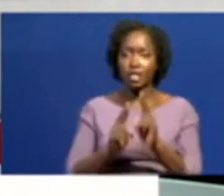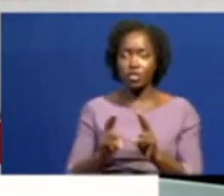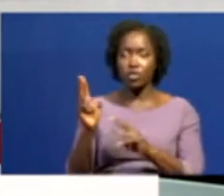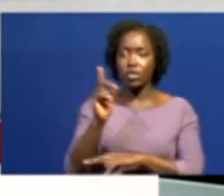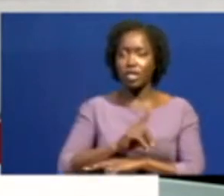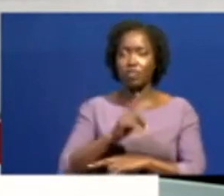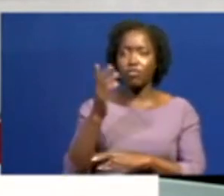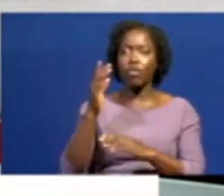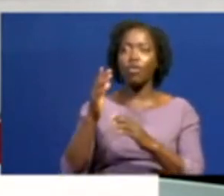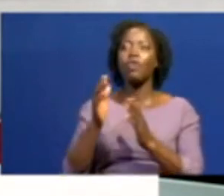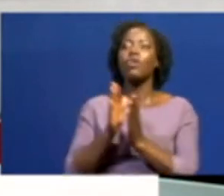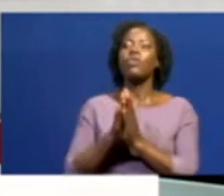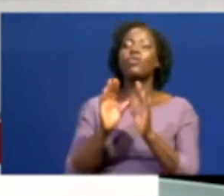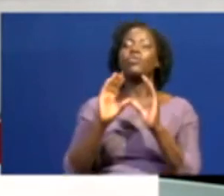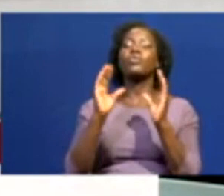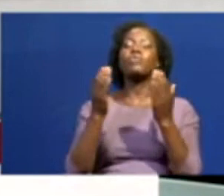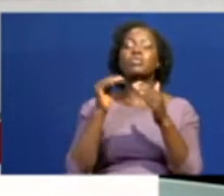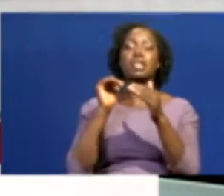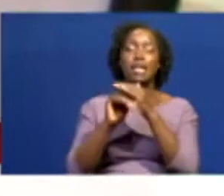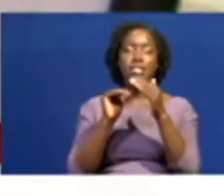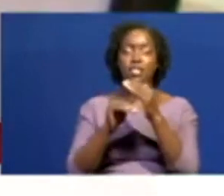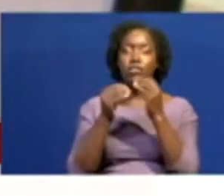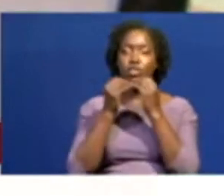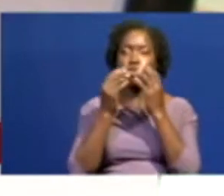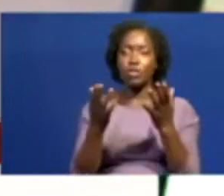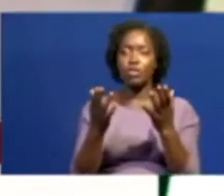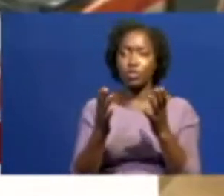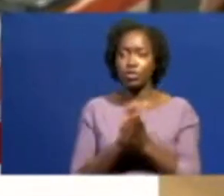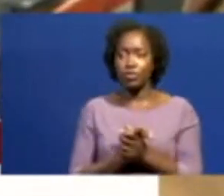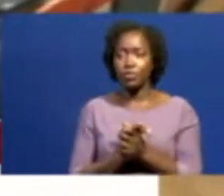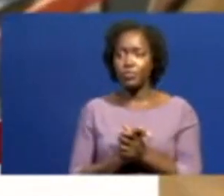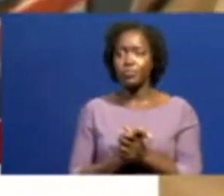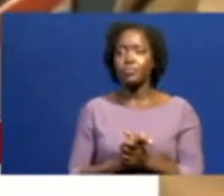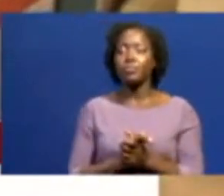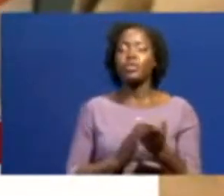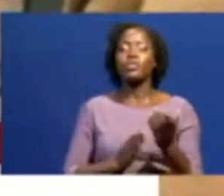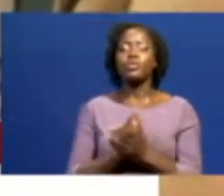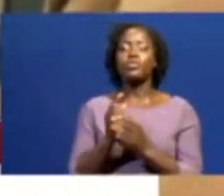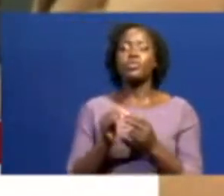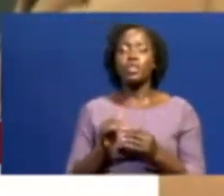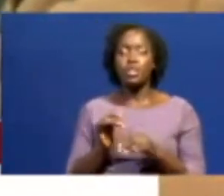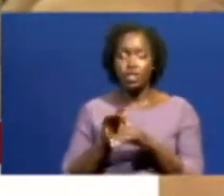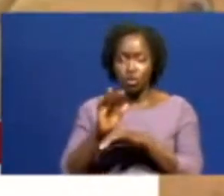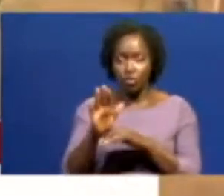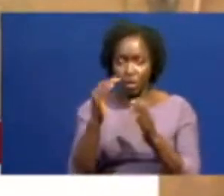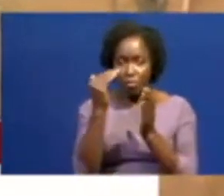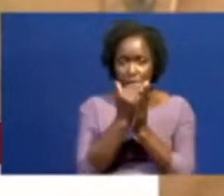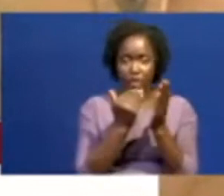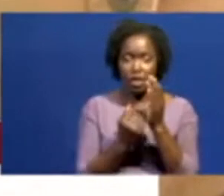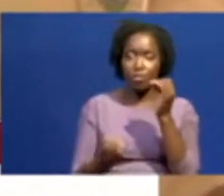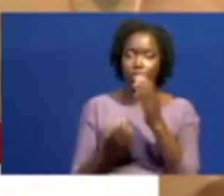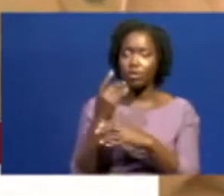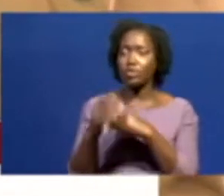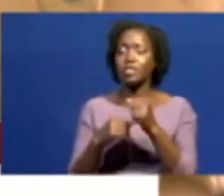for Universal Access to Information. Through the Jitume program launched early this year, the government